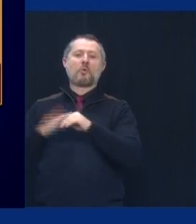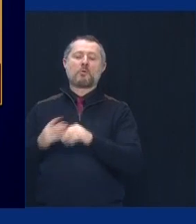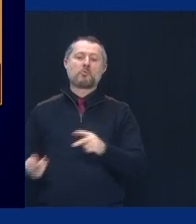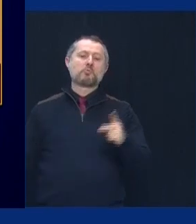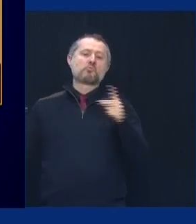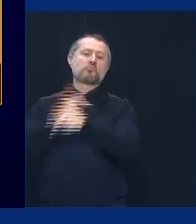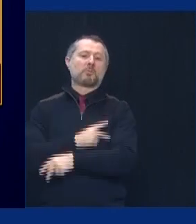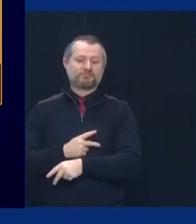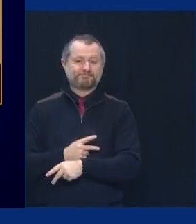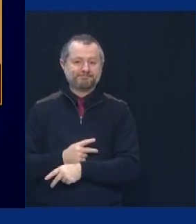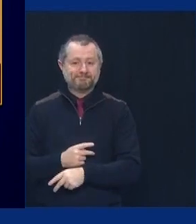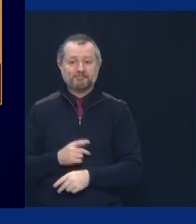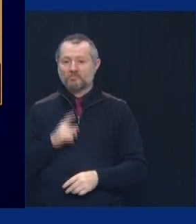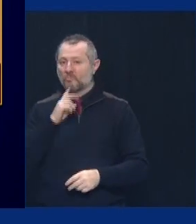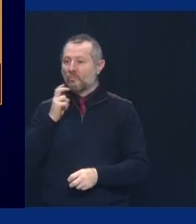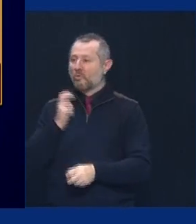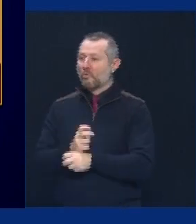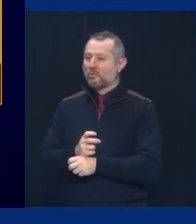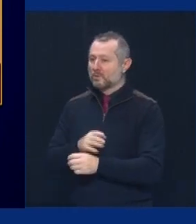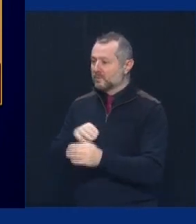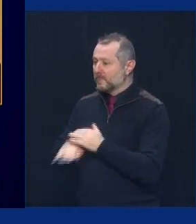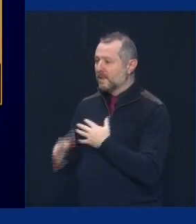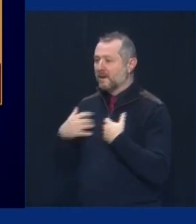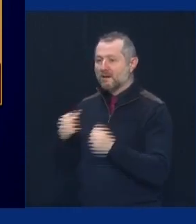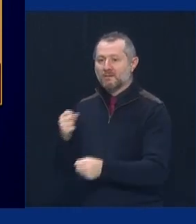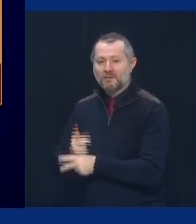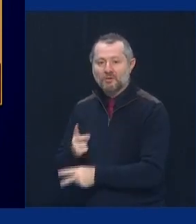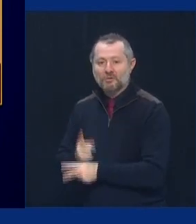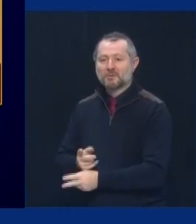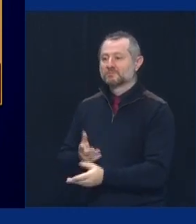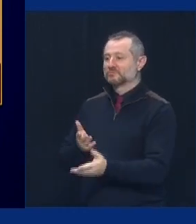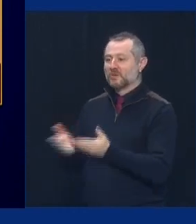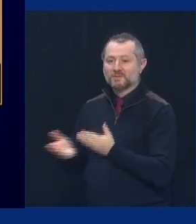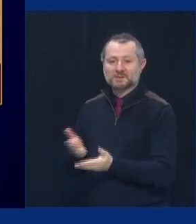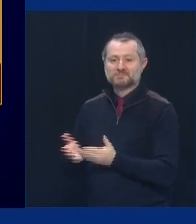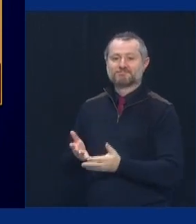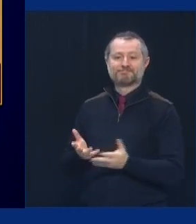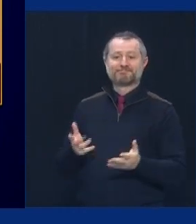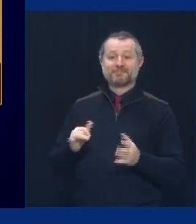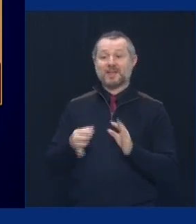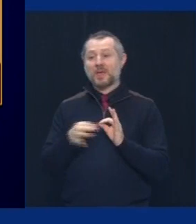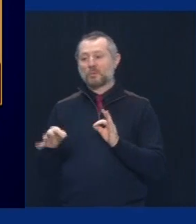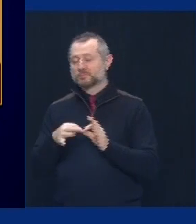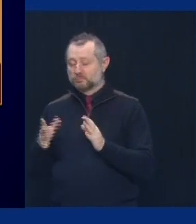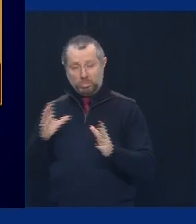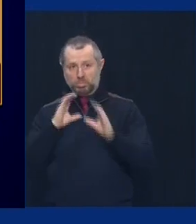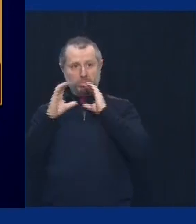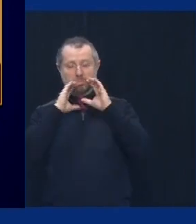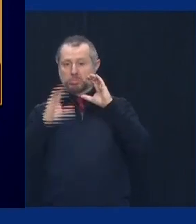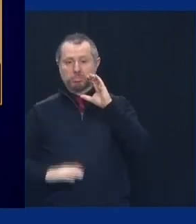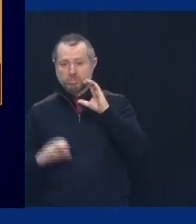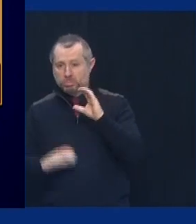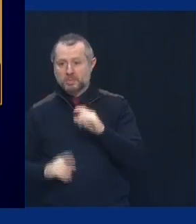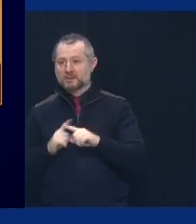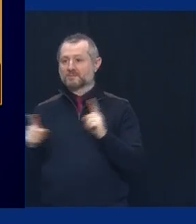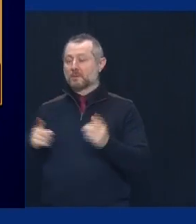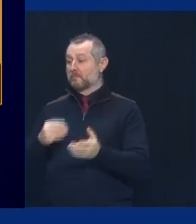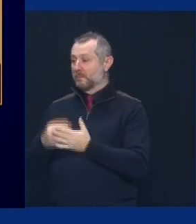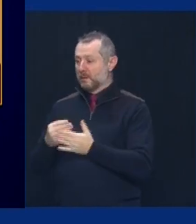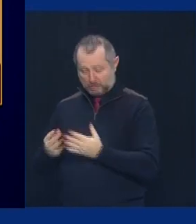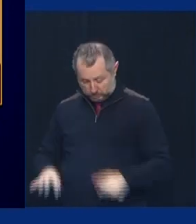in access to healthcare, and including language barriers, financial